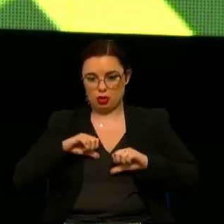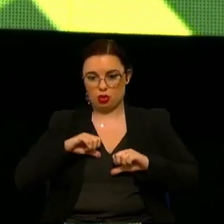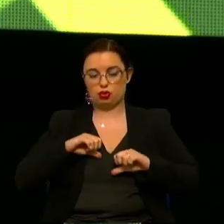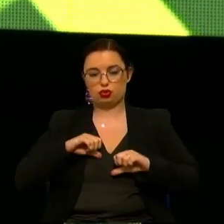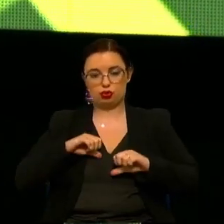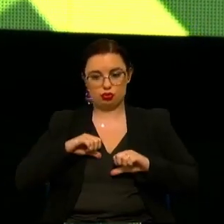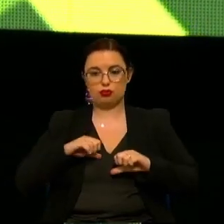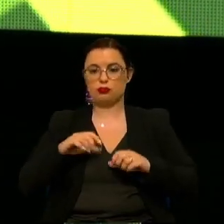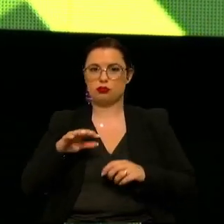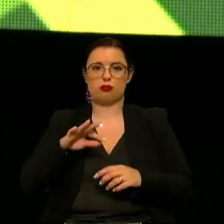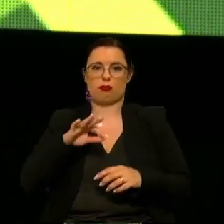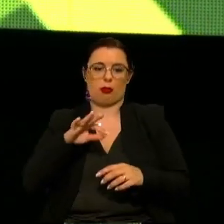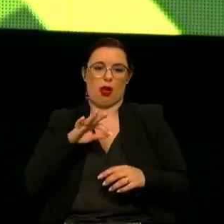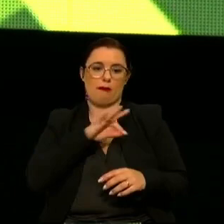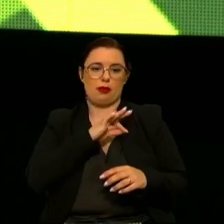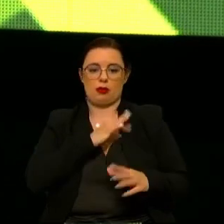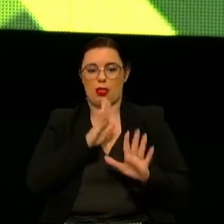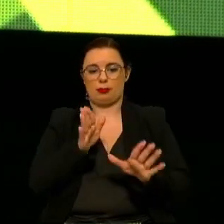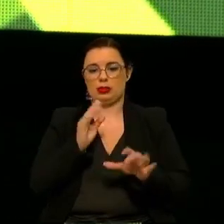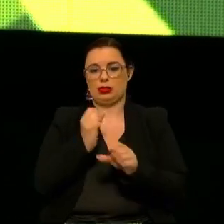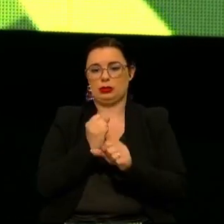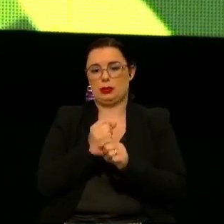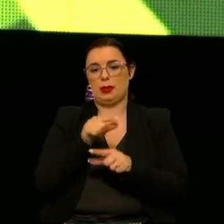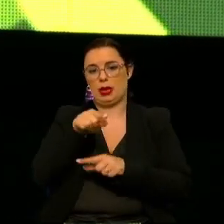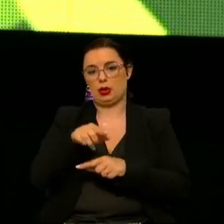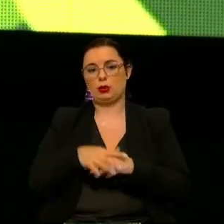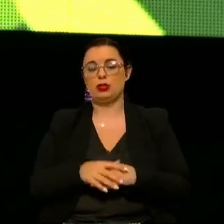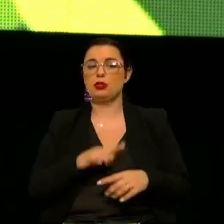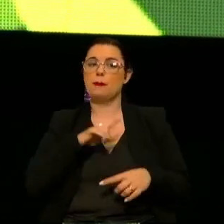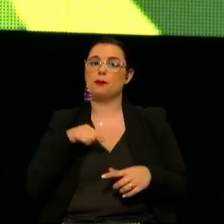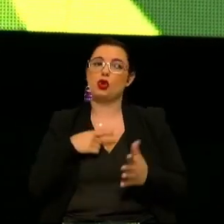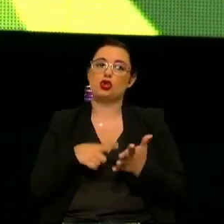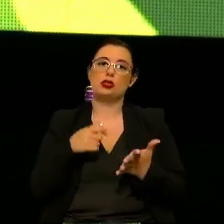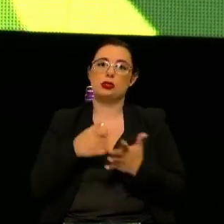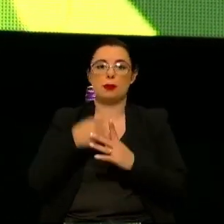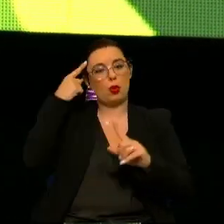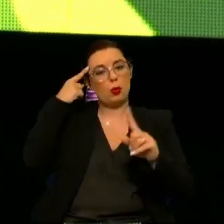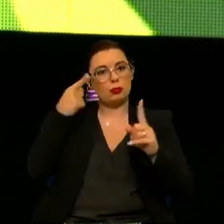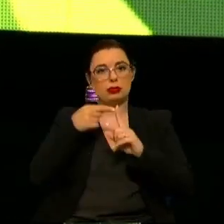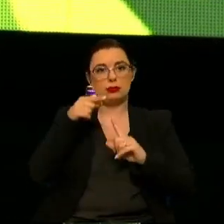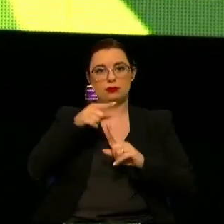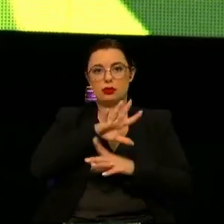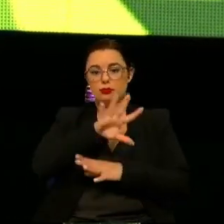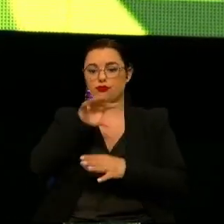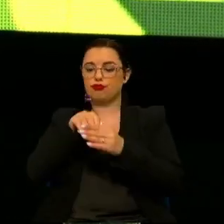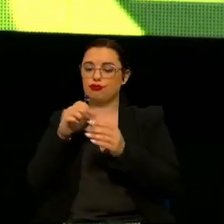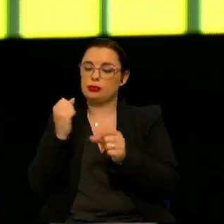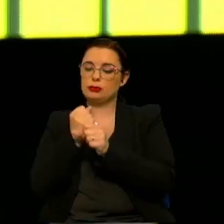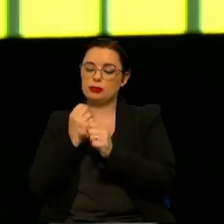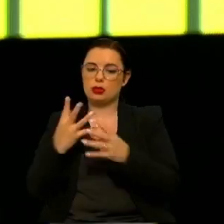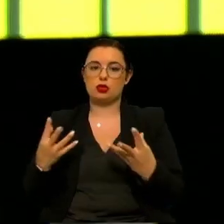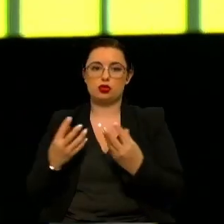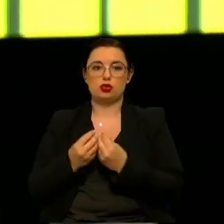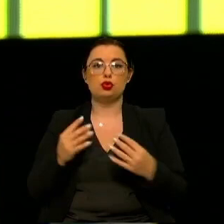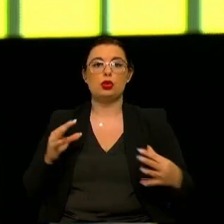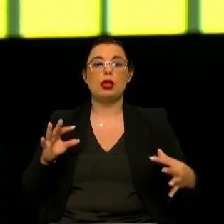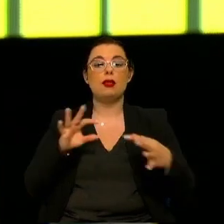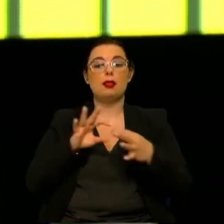businesses, laboratories, and the academic world. So we always have